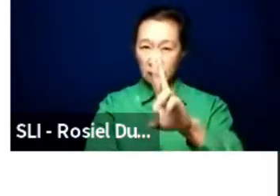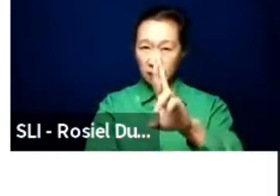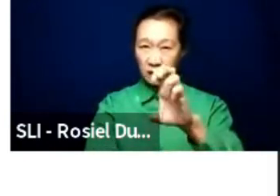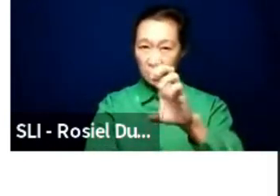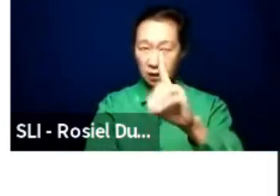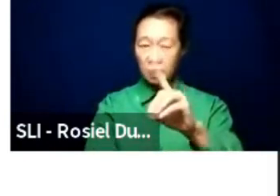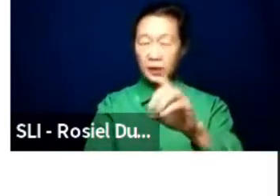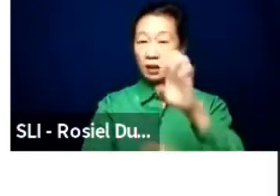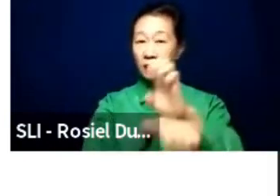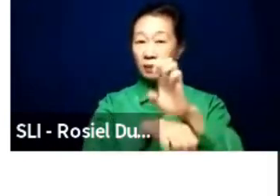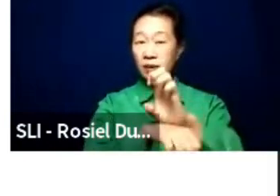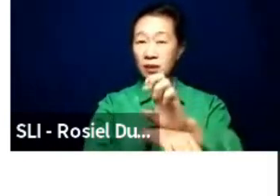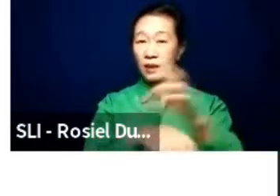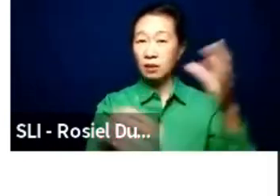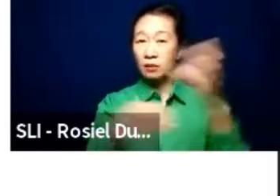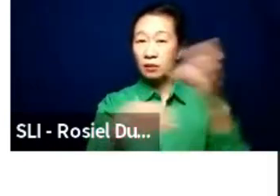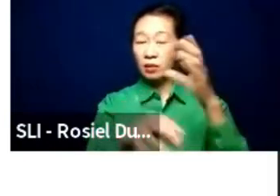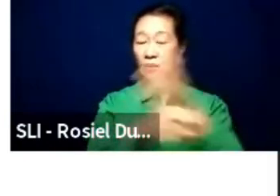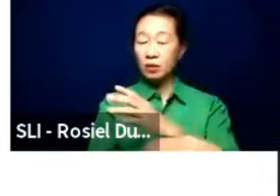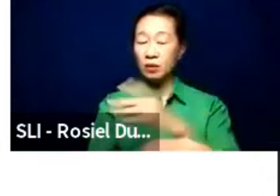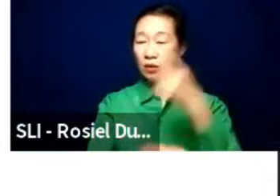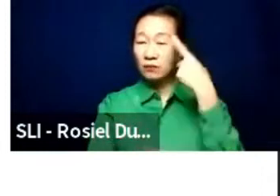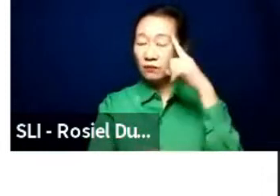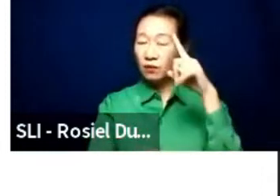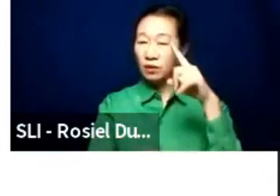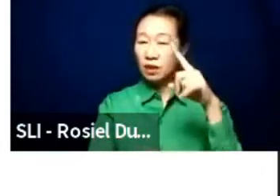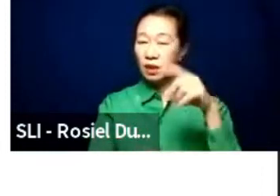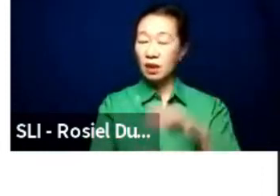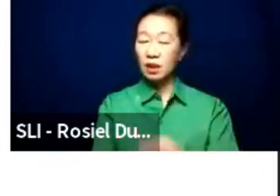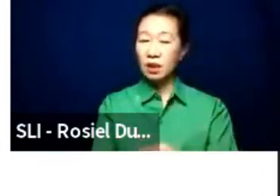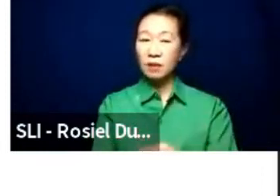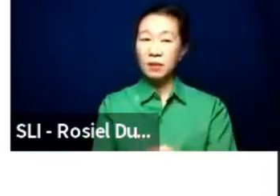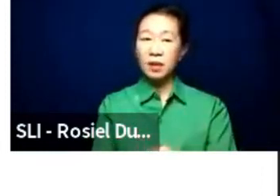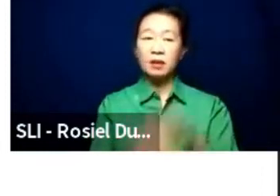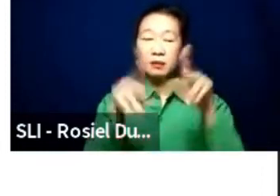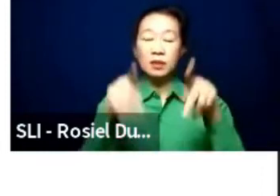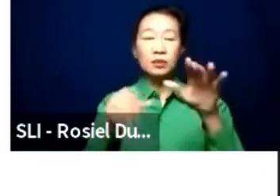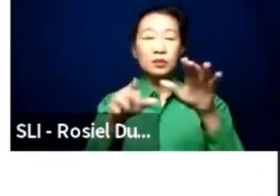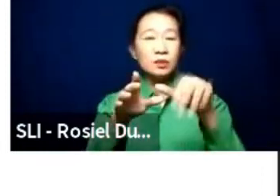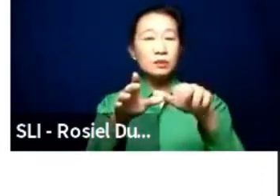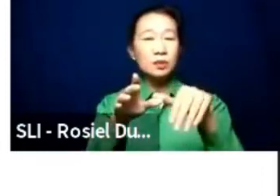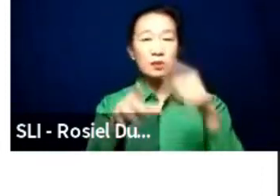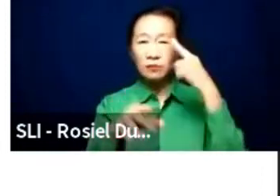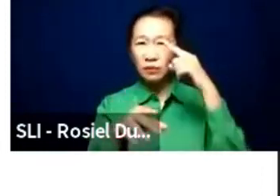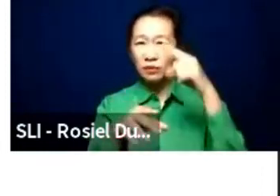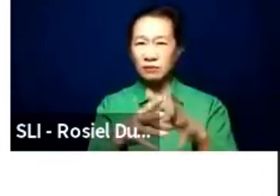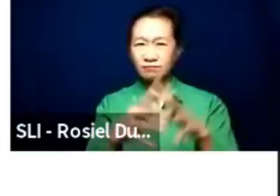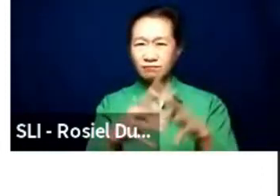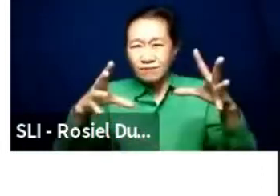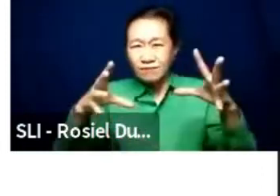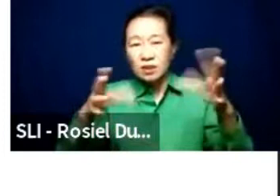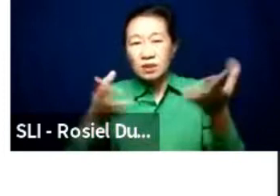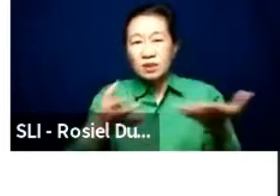vocational activity for adults with severe disabilities, no? Or disabilities and severe disabilities. And here in a